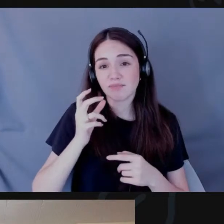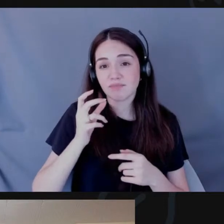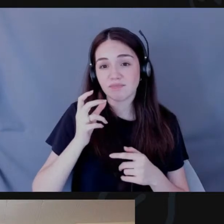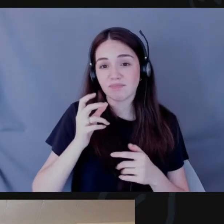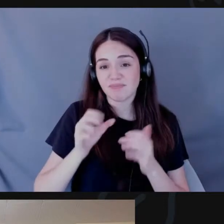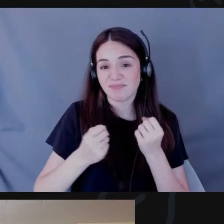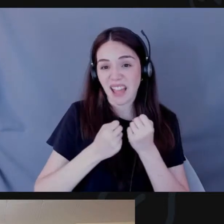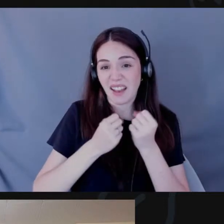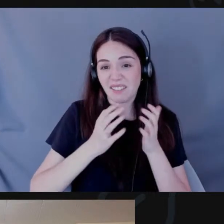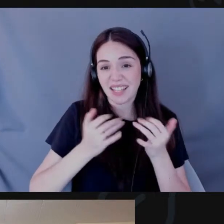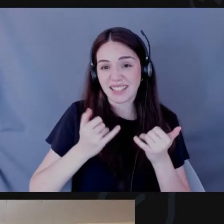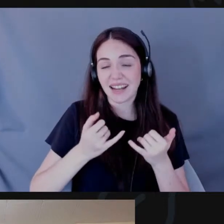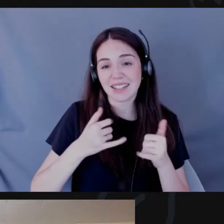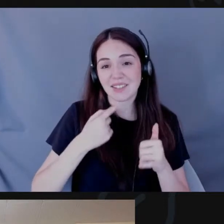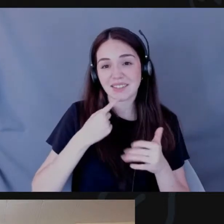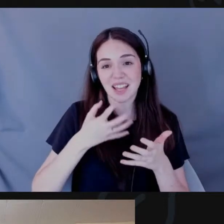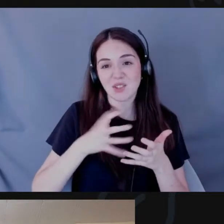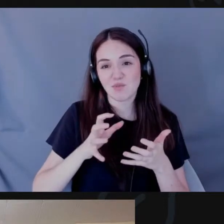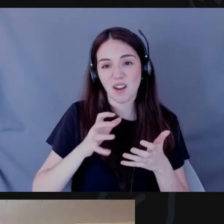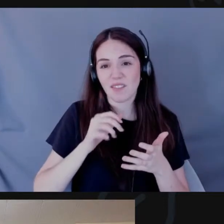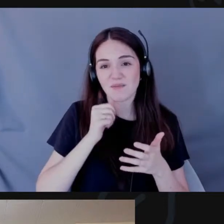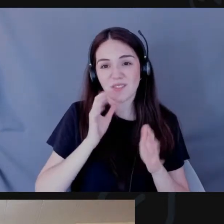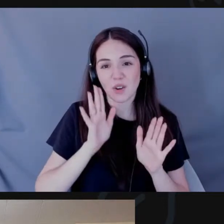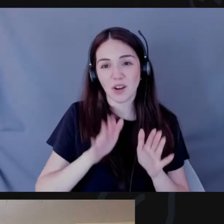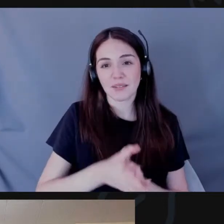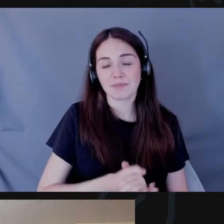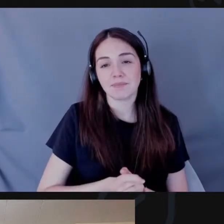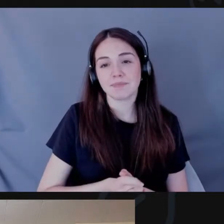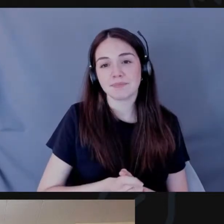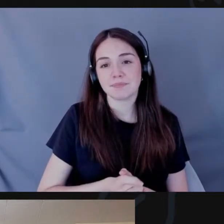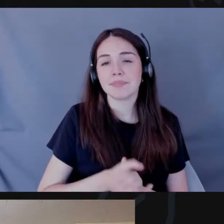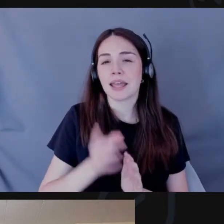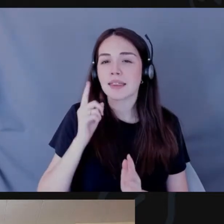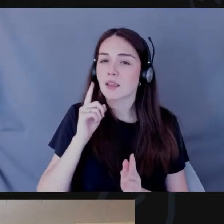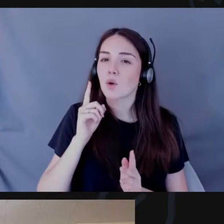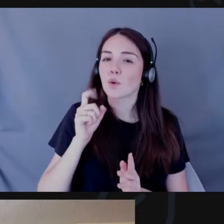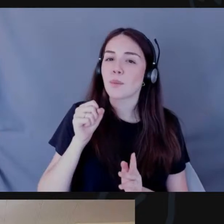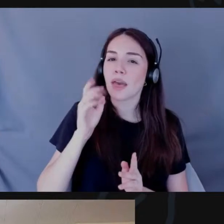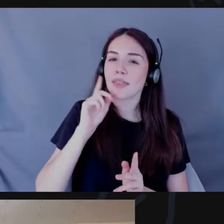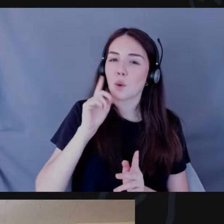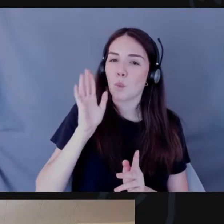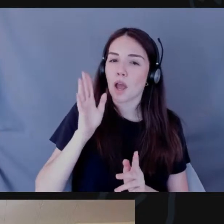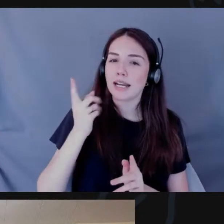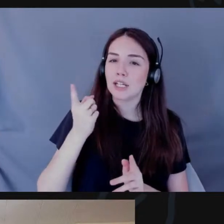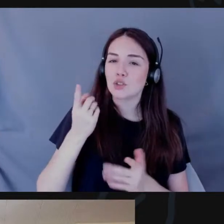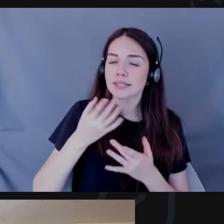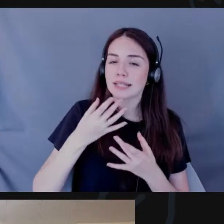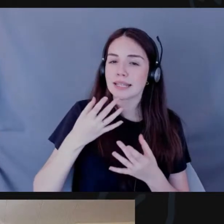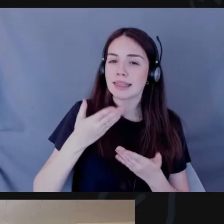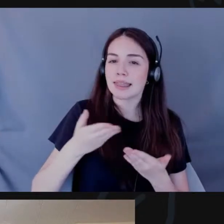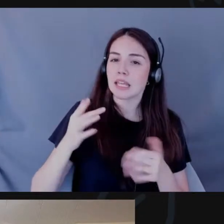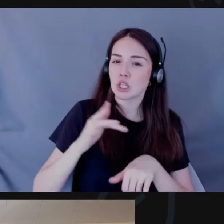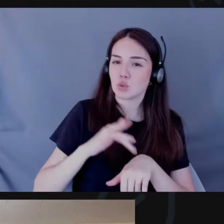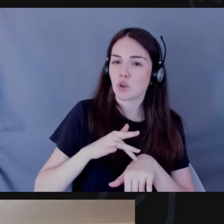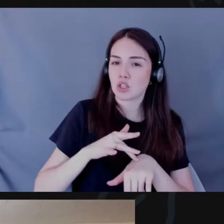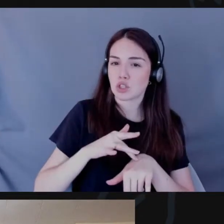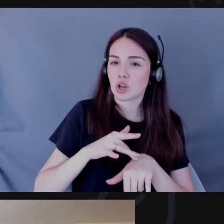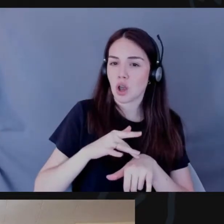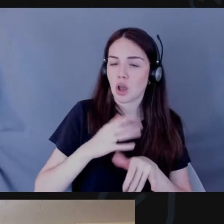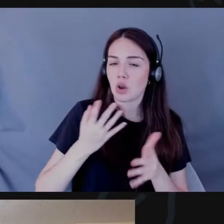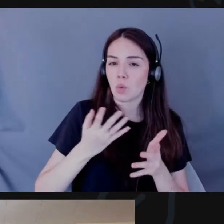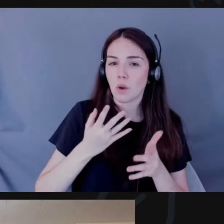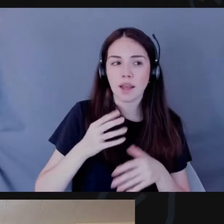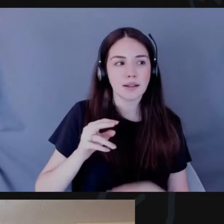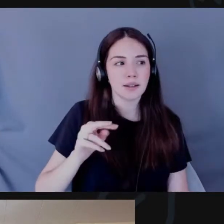rough shape. Yeah. I think one of the interesting things you touched on was the